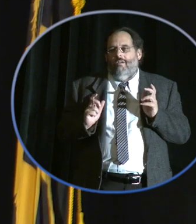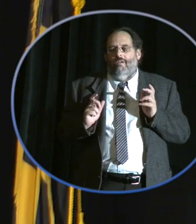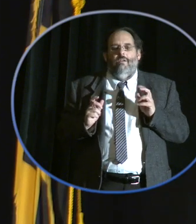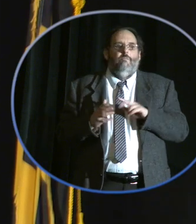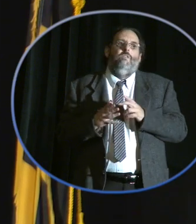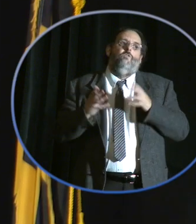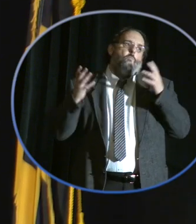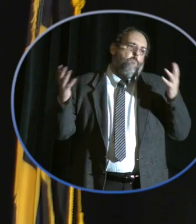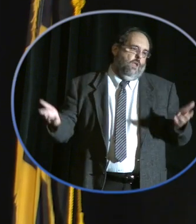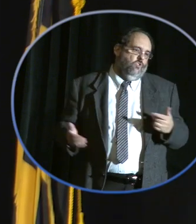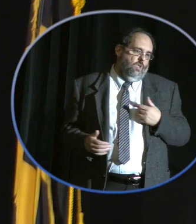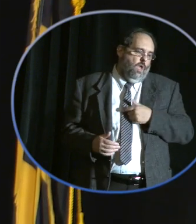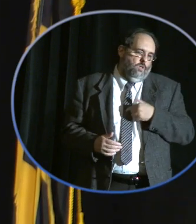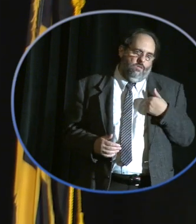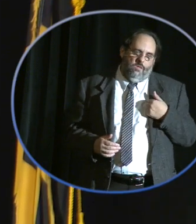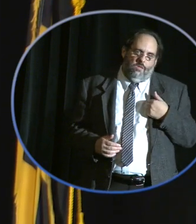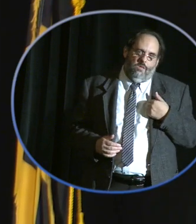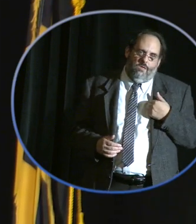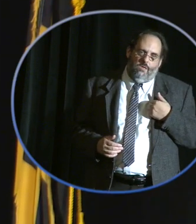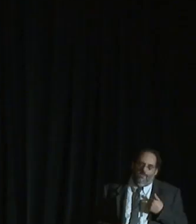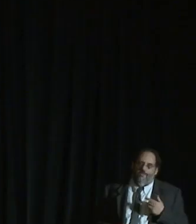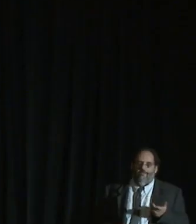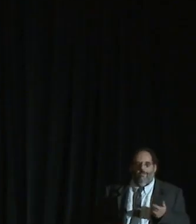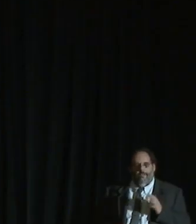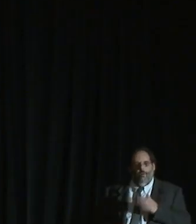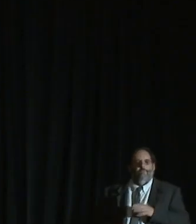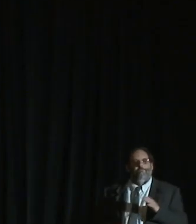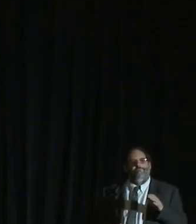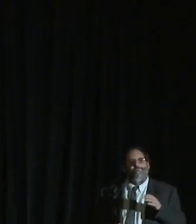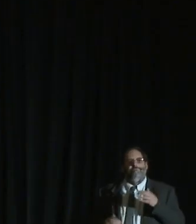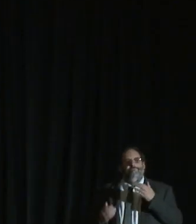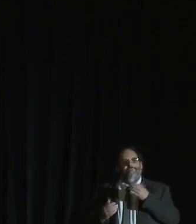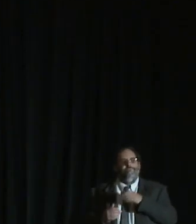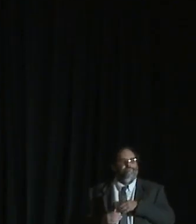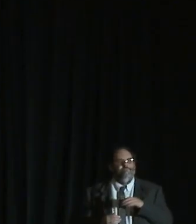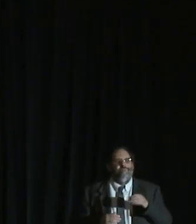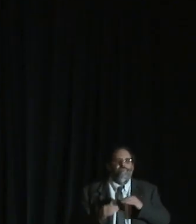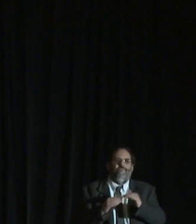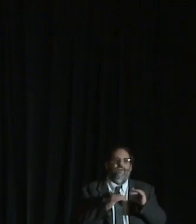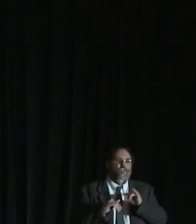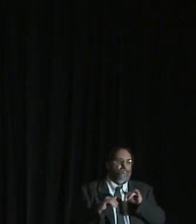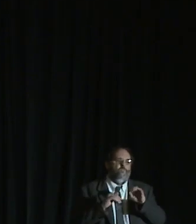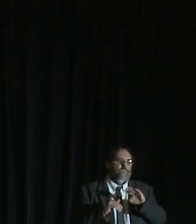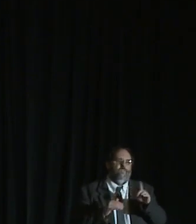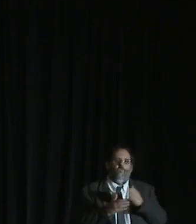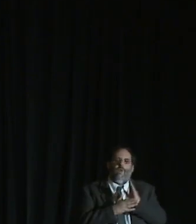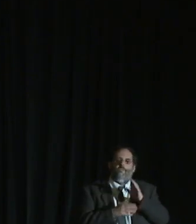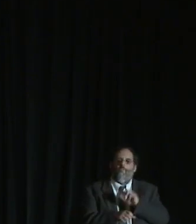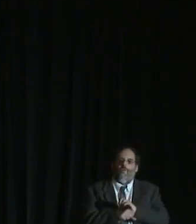means so much to us here at the Office of Equity and Civil Rights. Thank you.